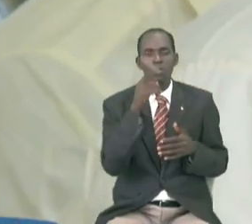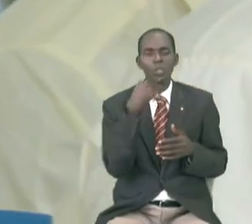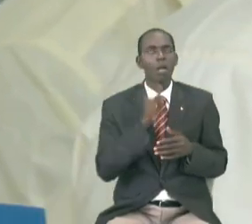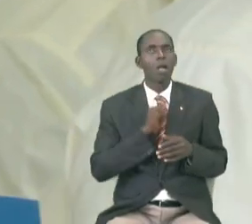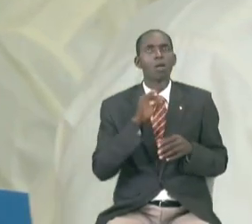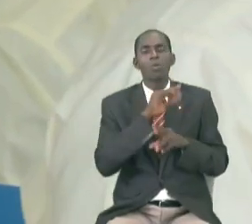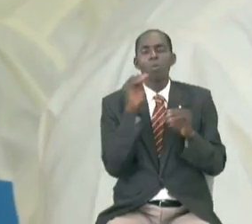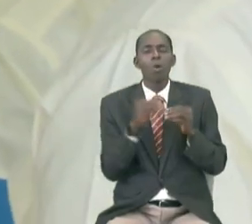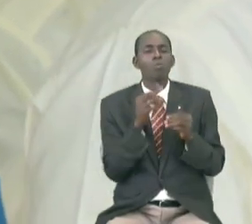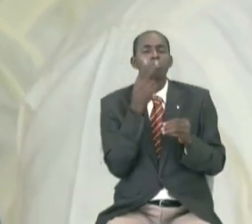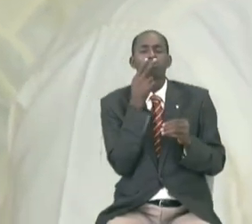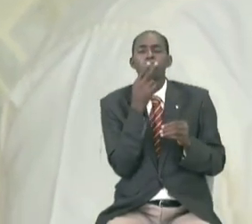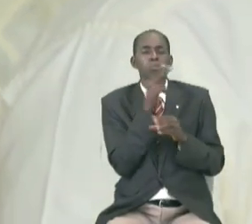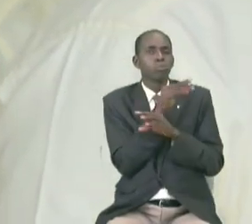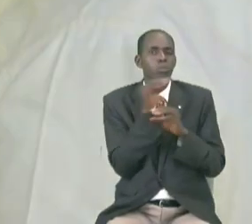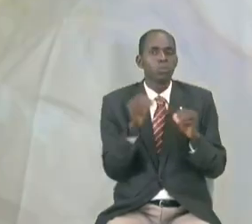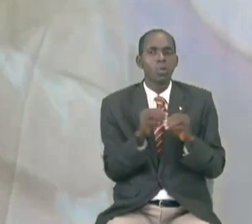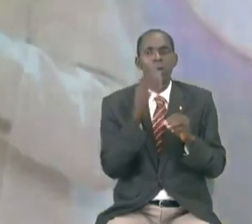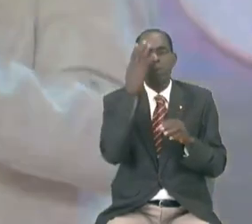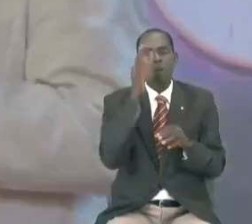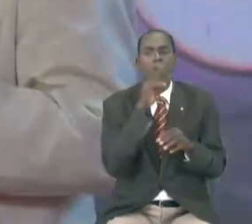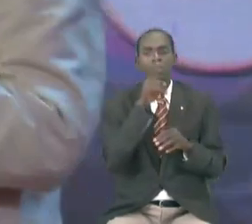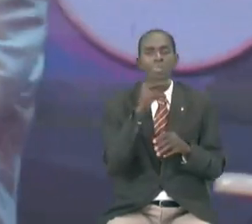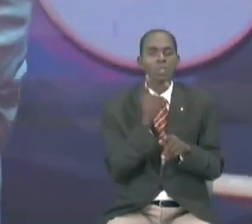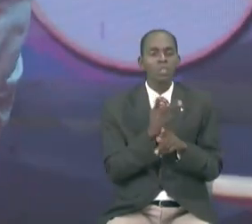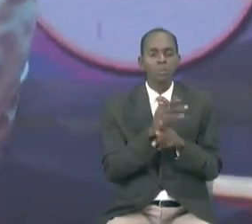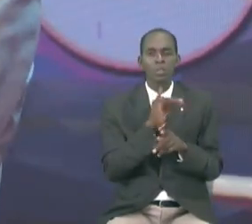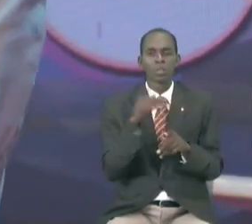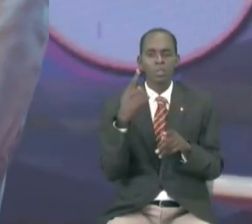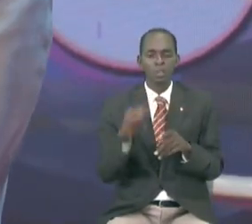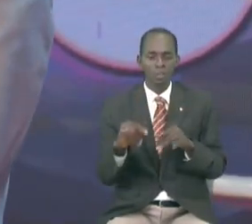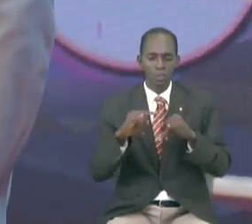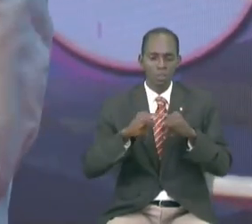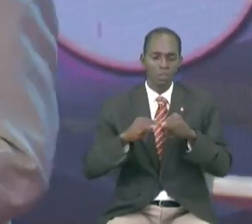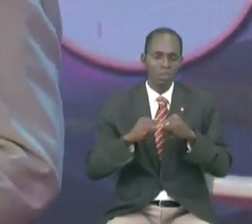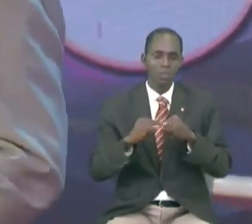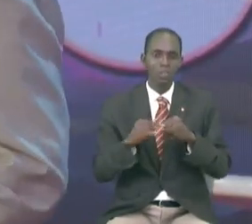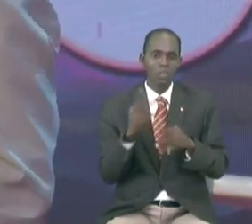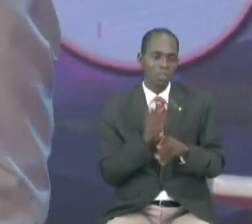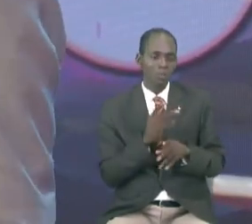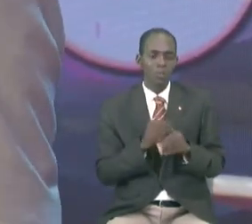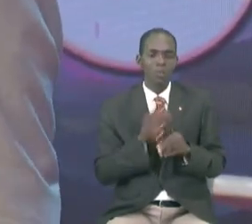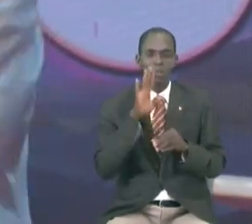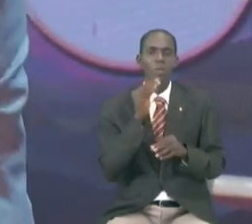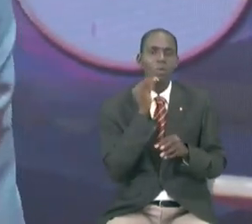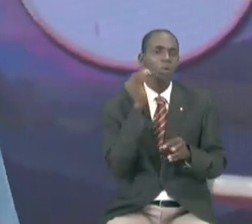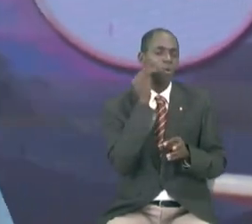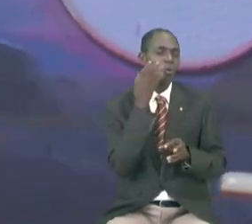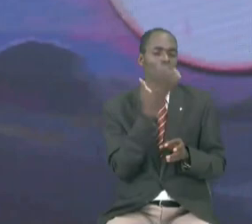woman that has made many to fall, I'm not going her way anymore. Why are you keeping her picture in your